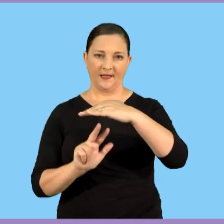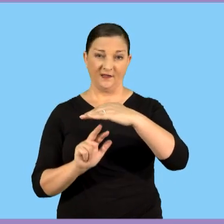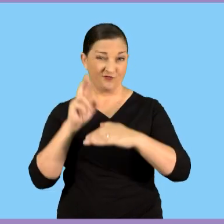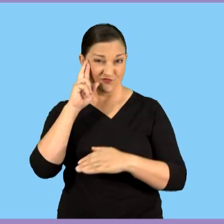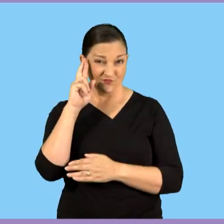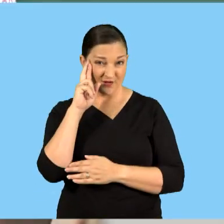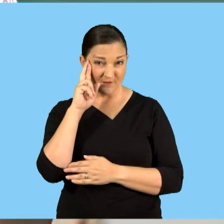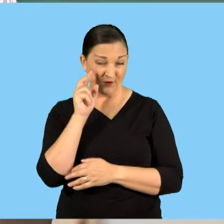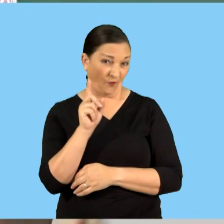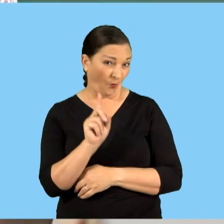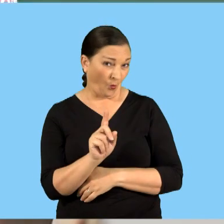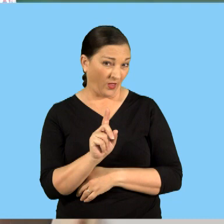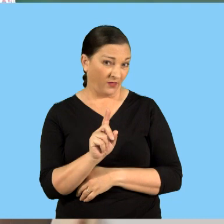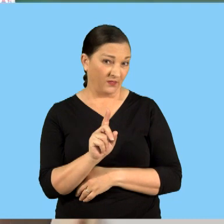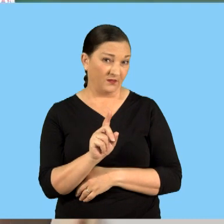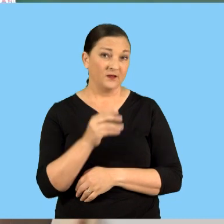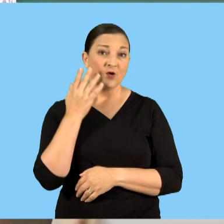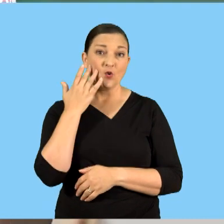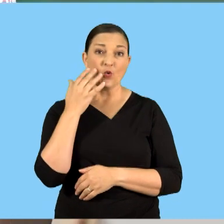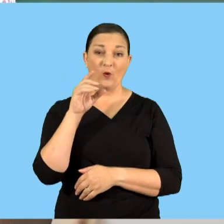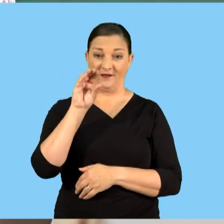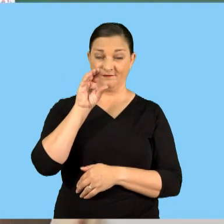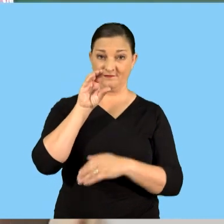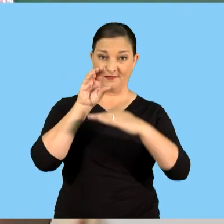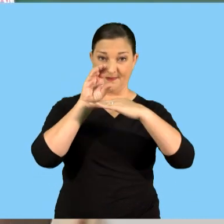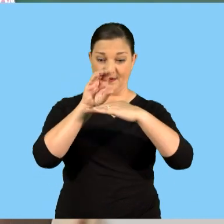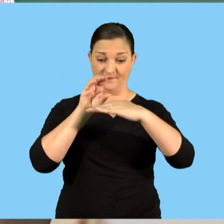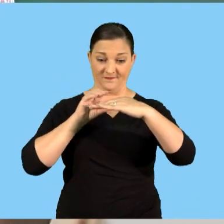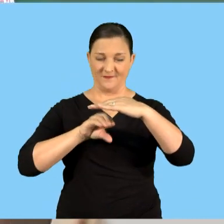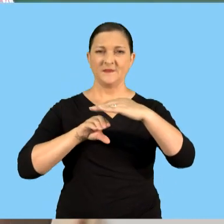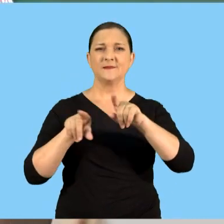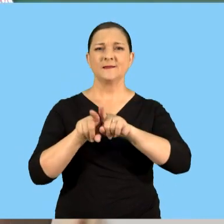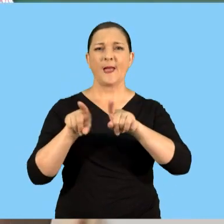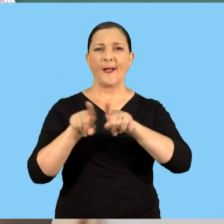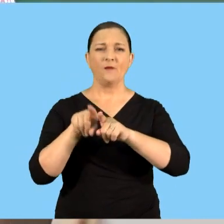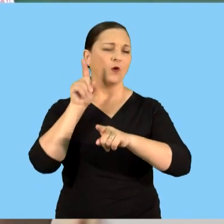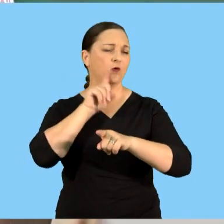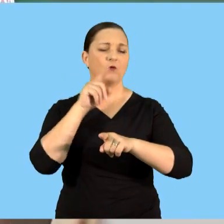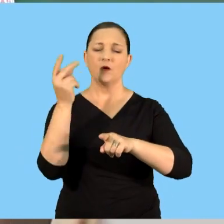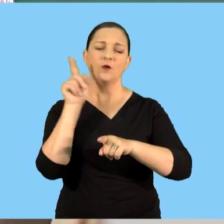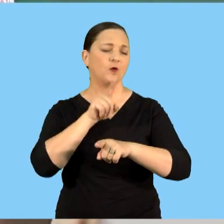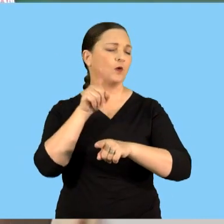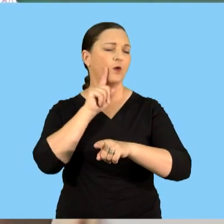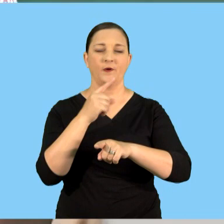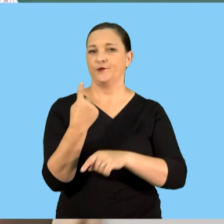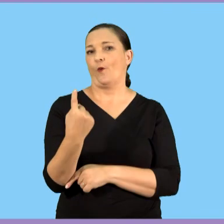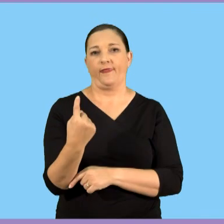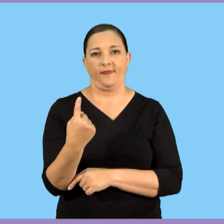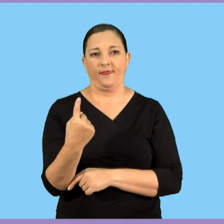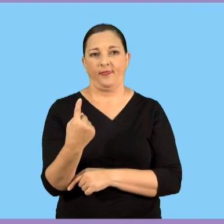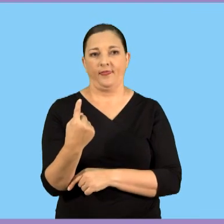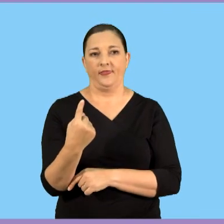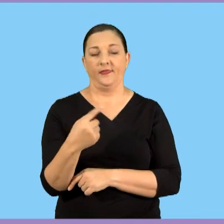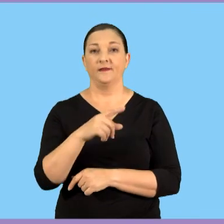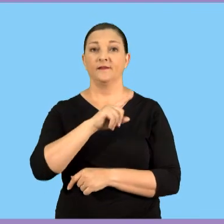1? We know that the number divided by itself, except for 0, will always give us 1. So this